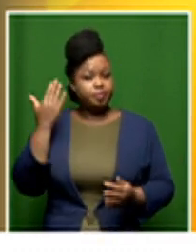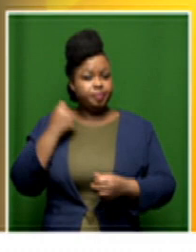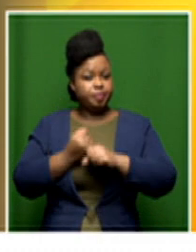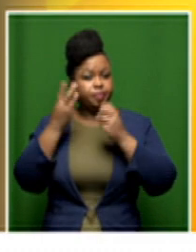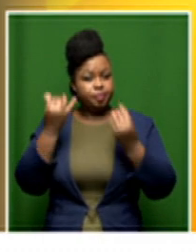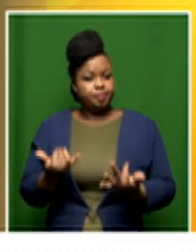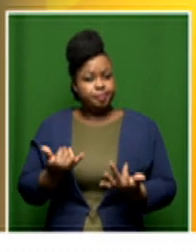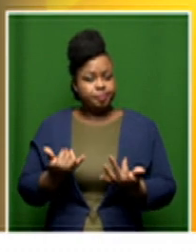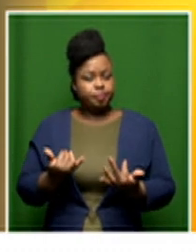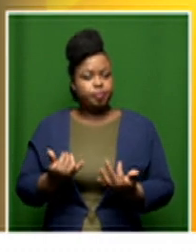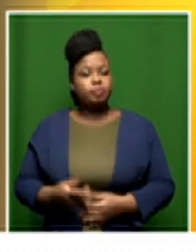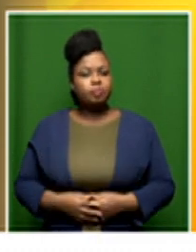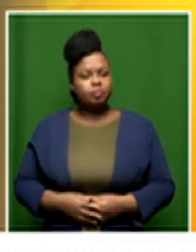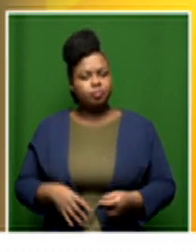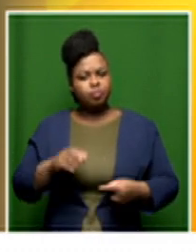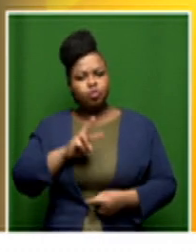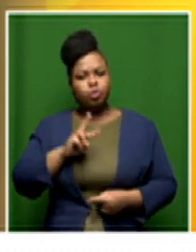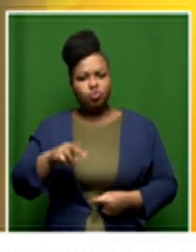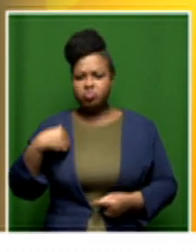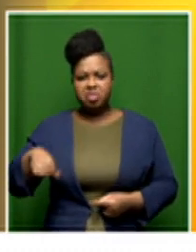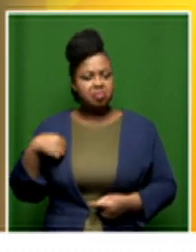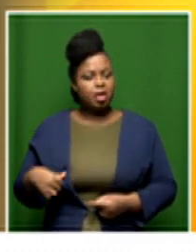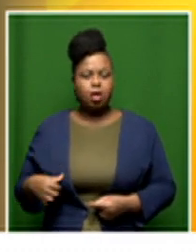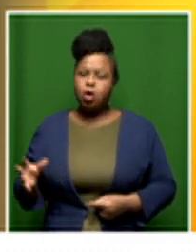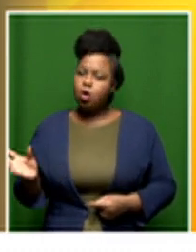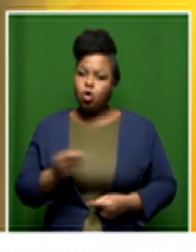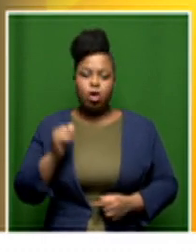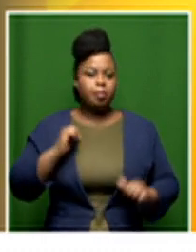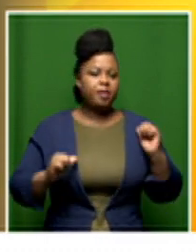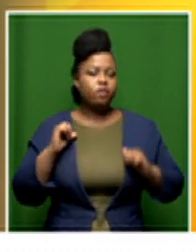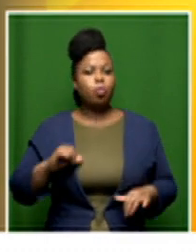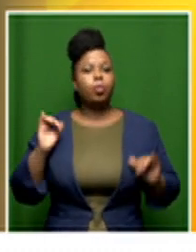year, all 22 municipalities did not do well.